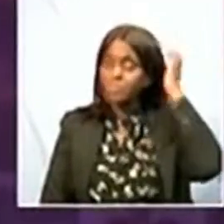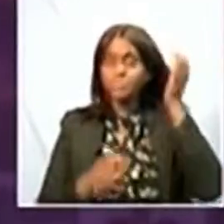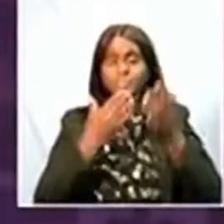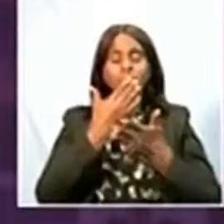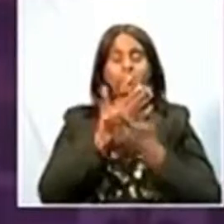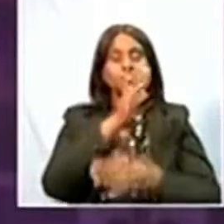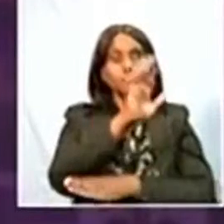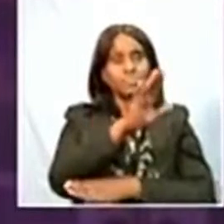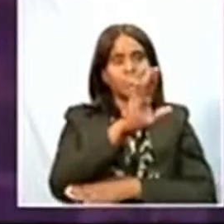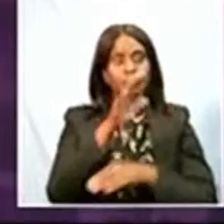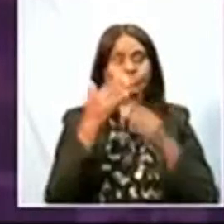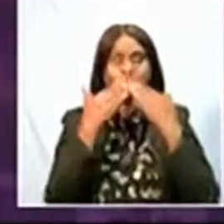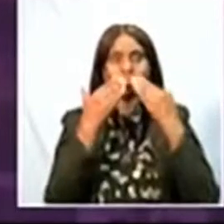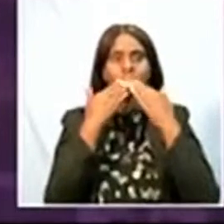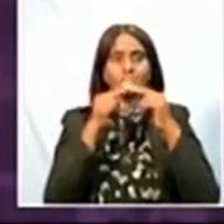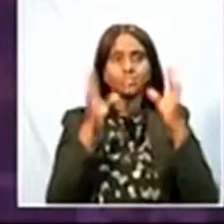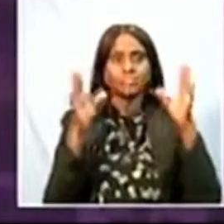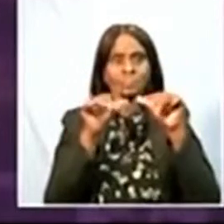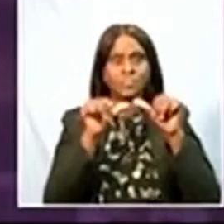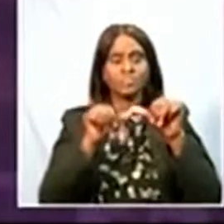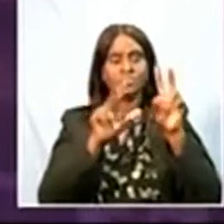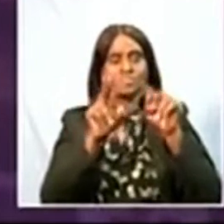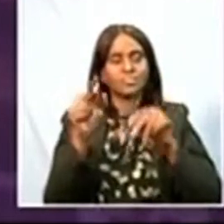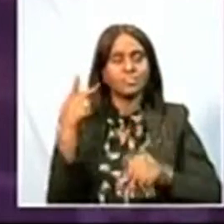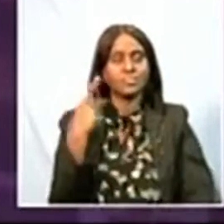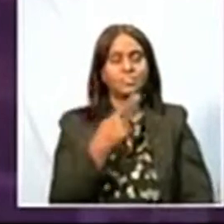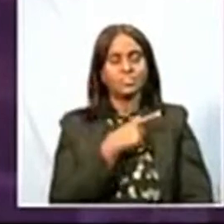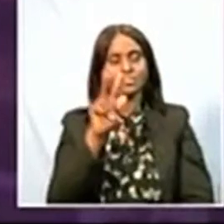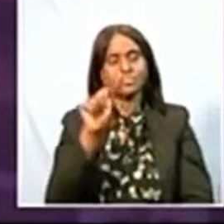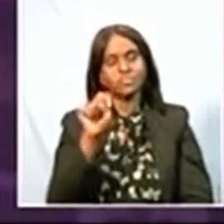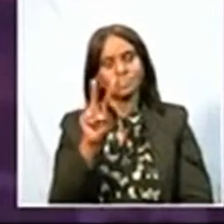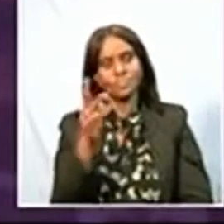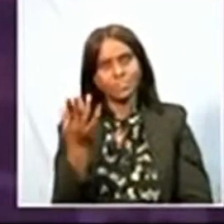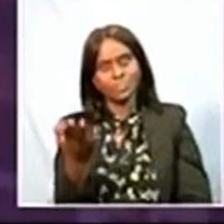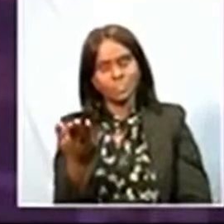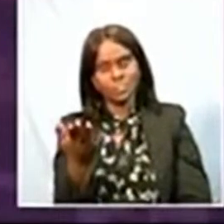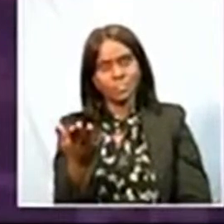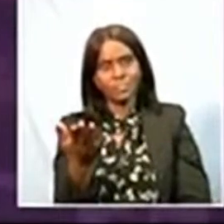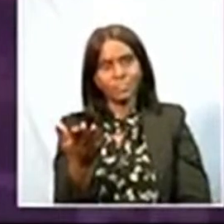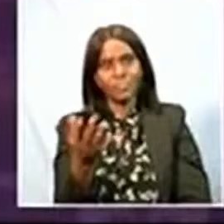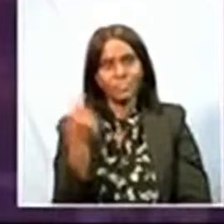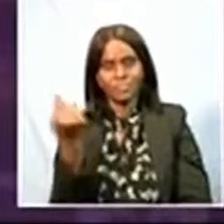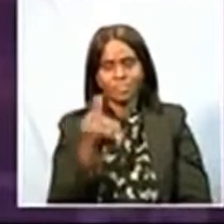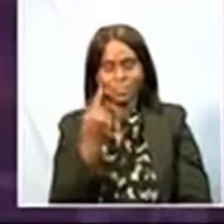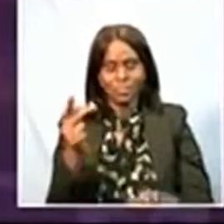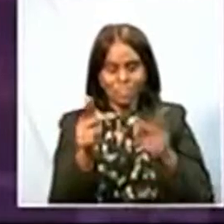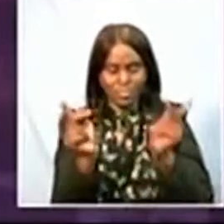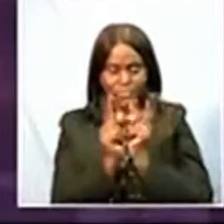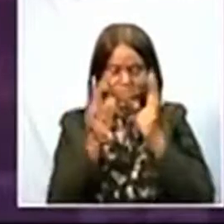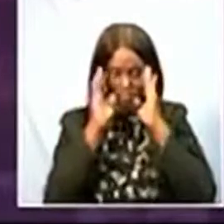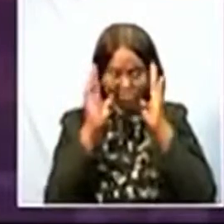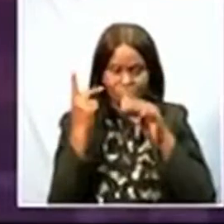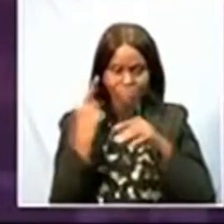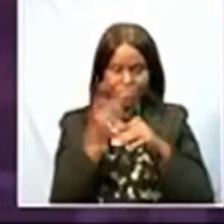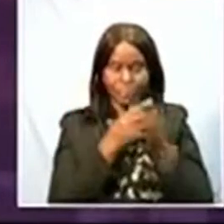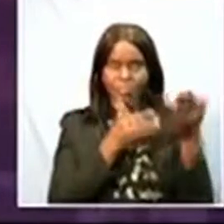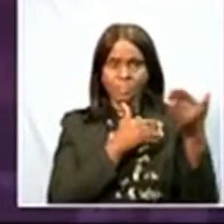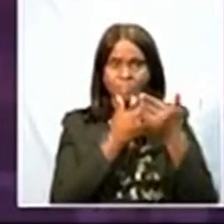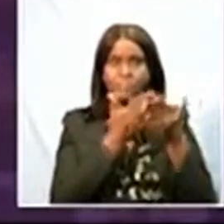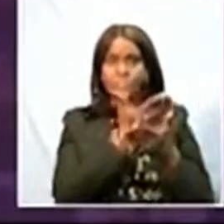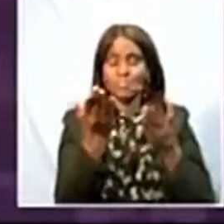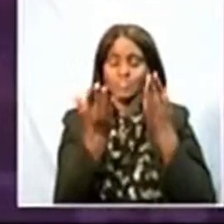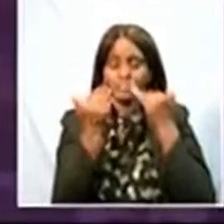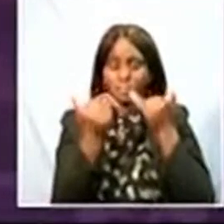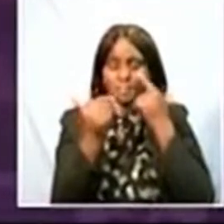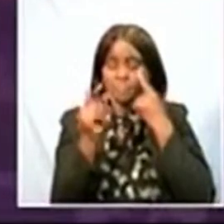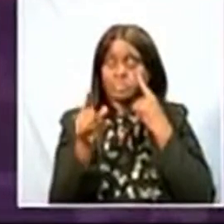Good afternoon. Thank you so much. You are still watching Parliament television. The only station dedicated to bringing Parliament closer to you.